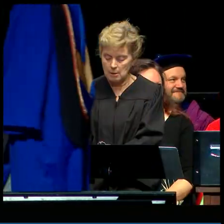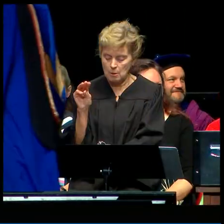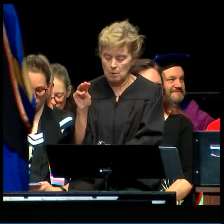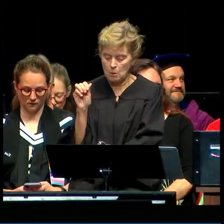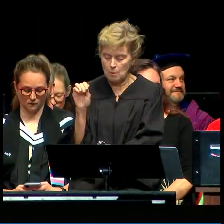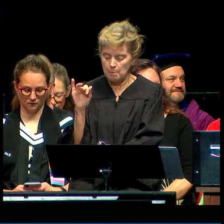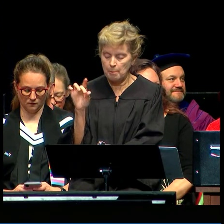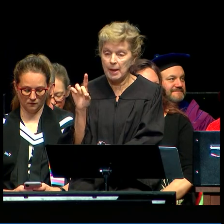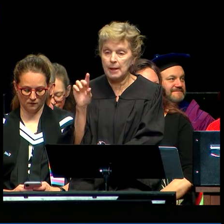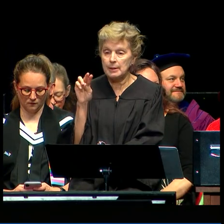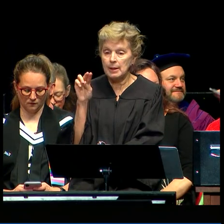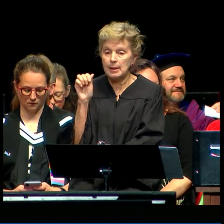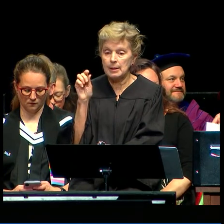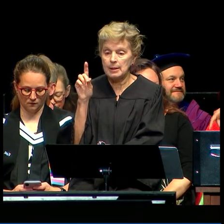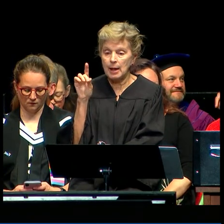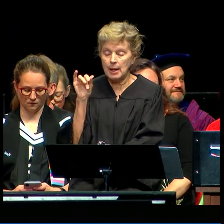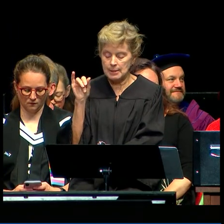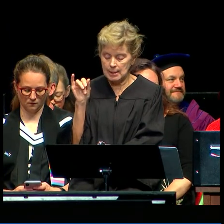Omaid Nadi.